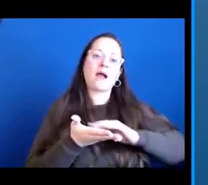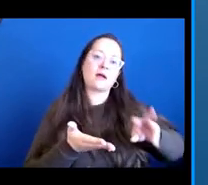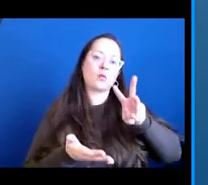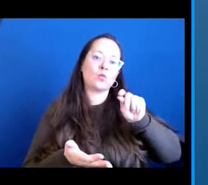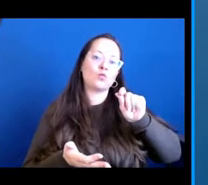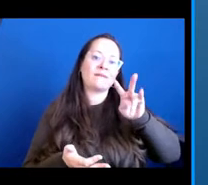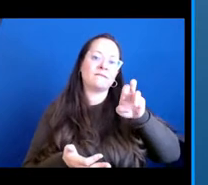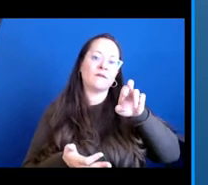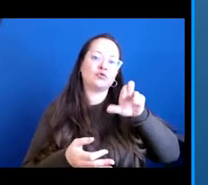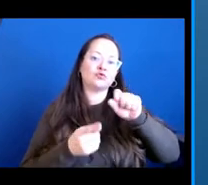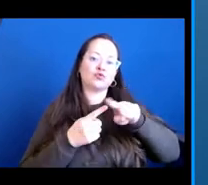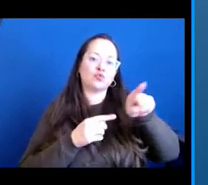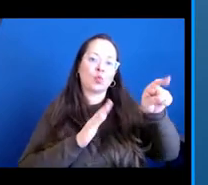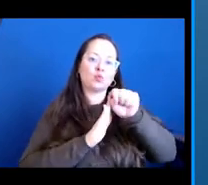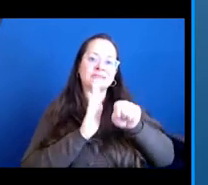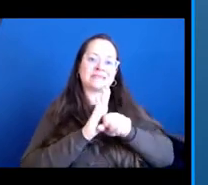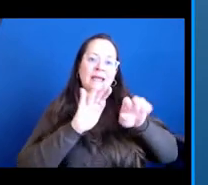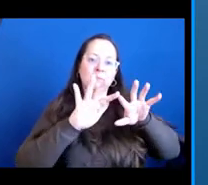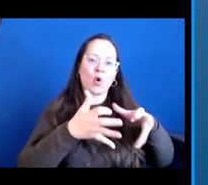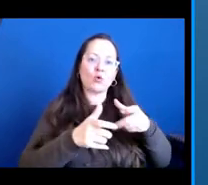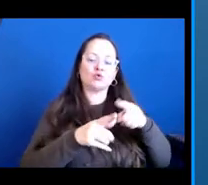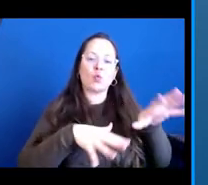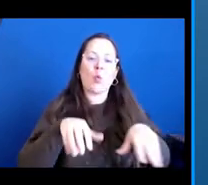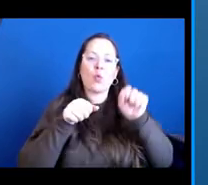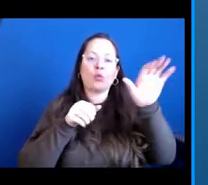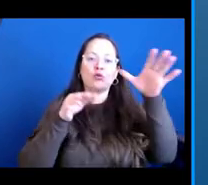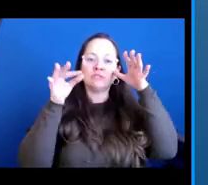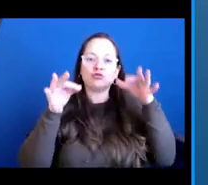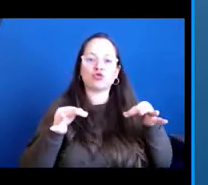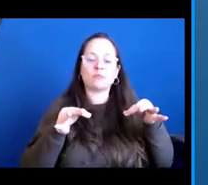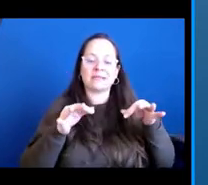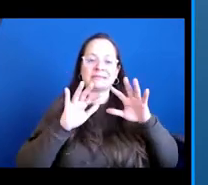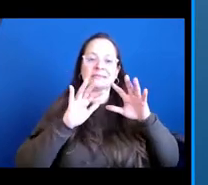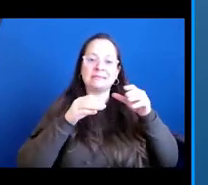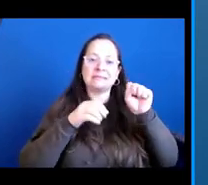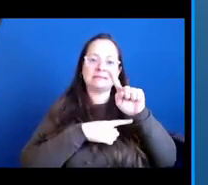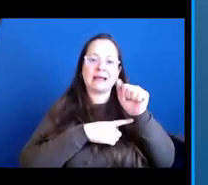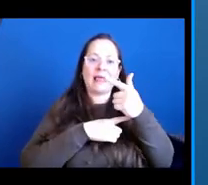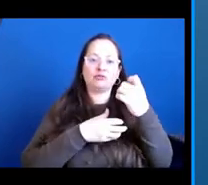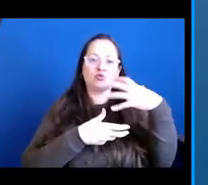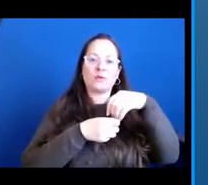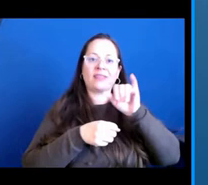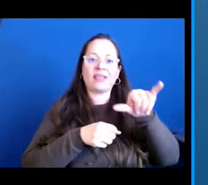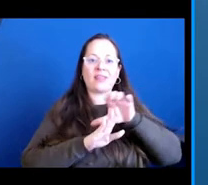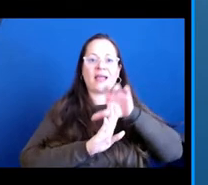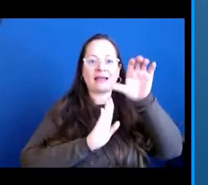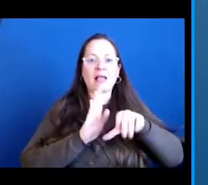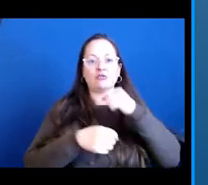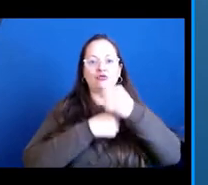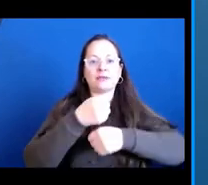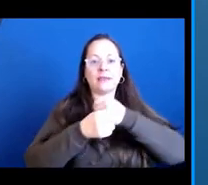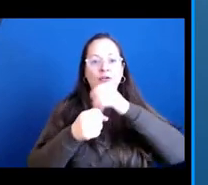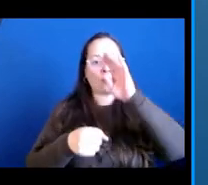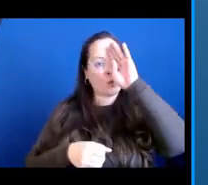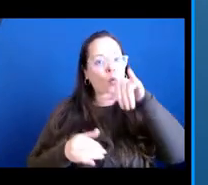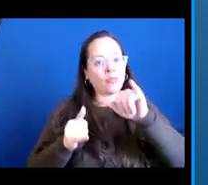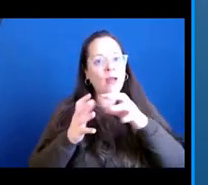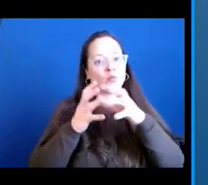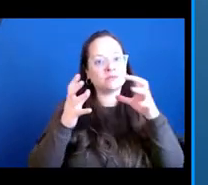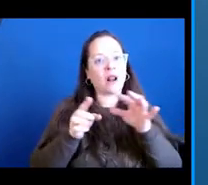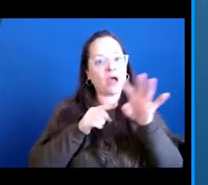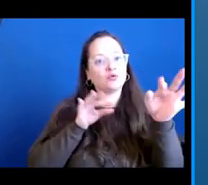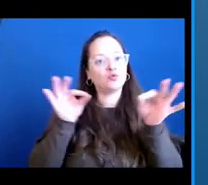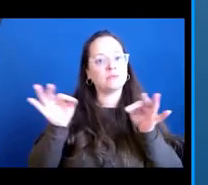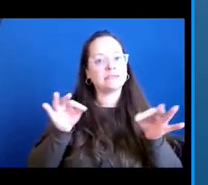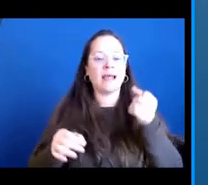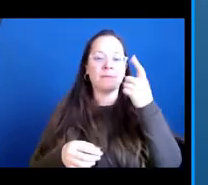determining stage before the window within the calendar year I know that's a mouthful but we have Jim here